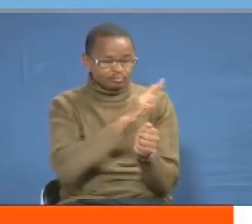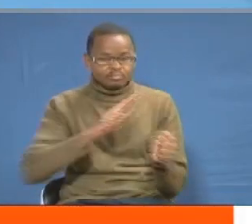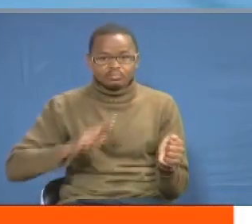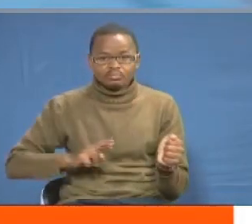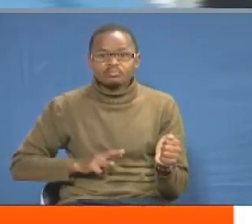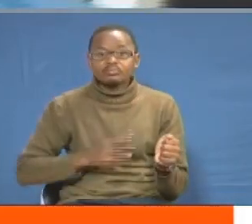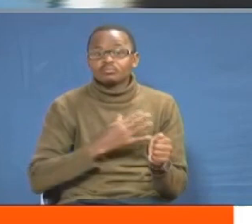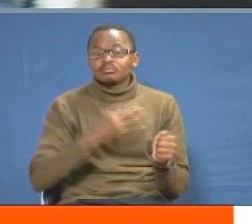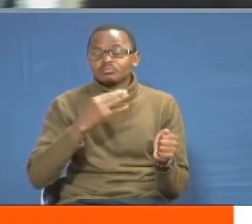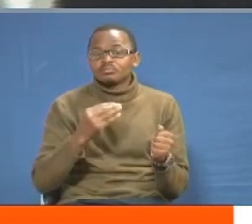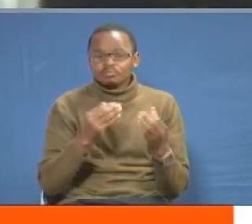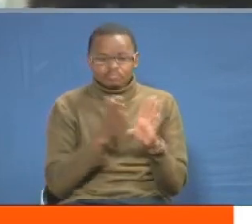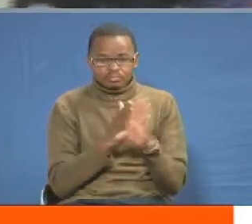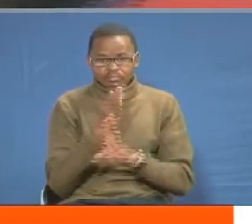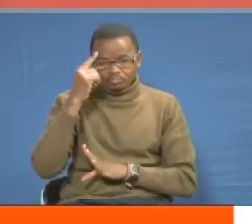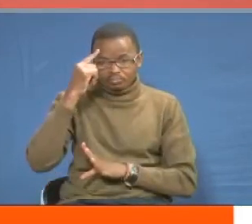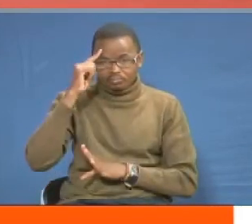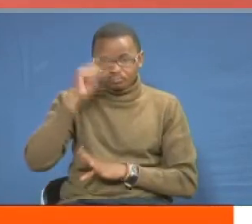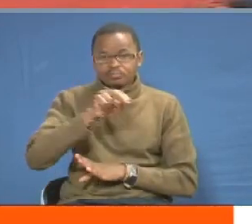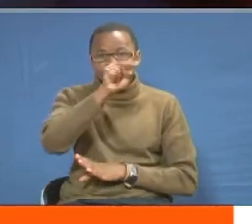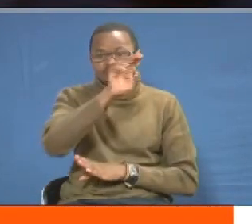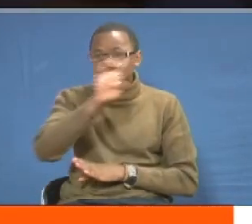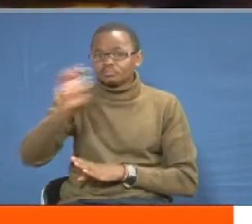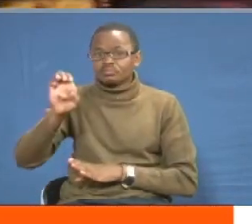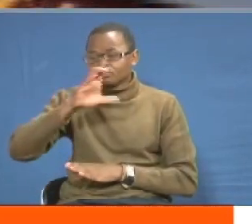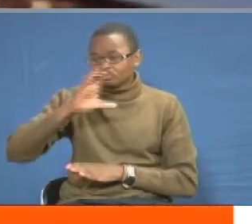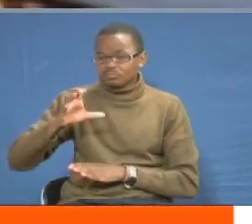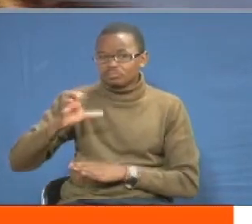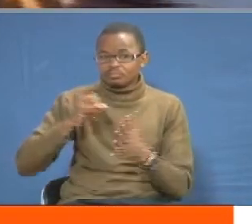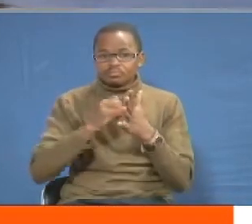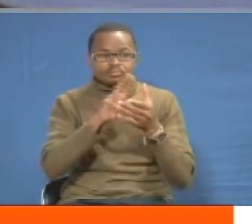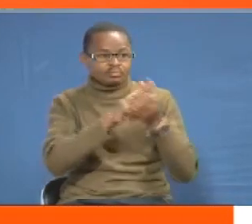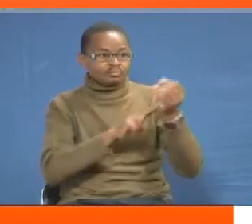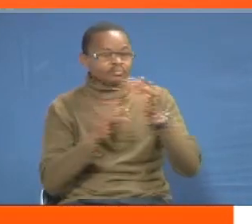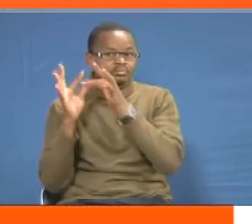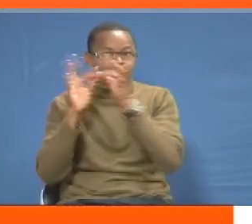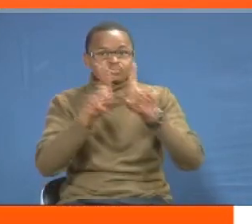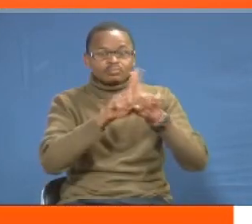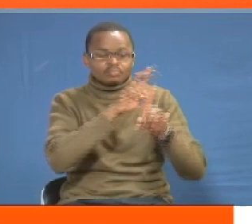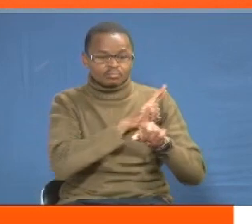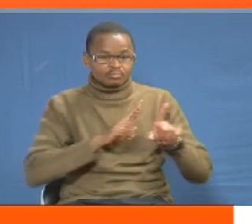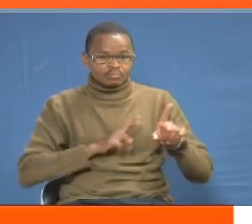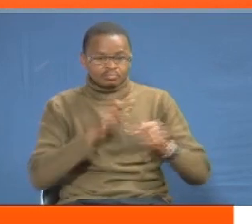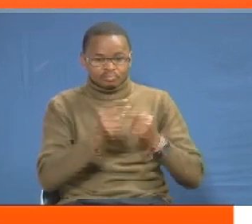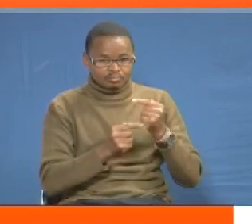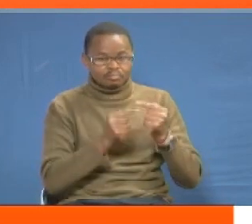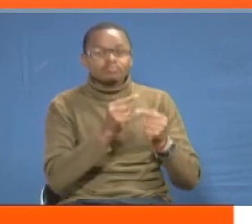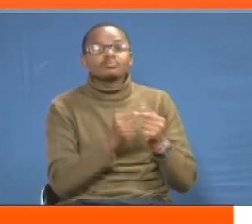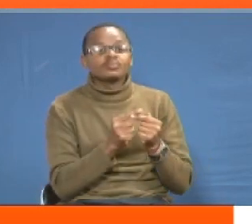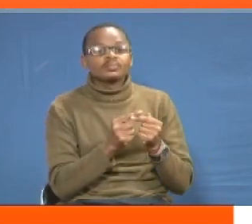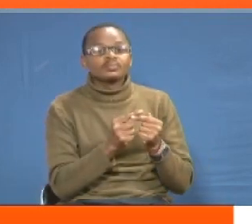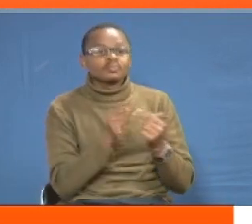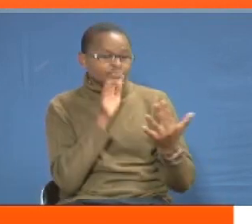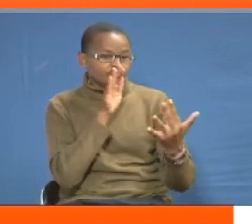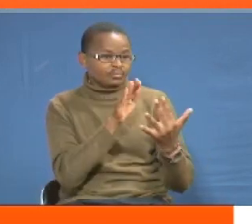religion. And mainly for the northeastern counties, it's both culture and religion. So when you're